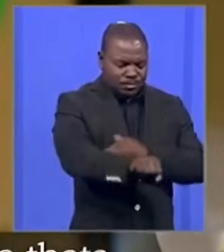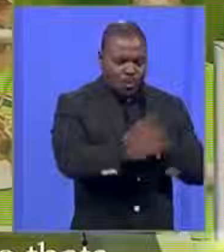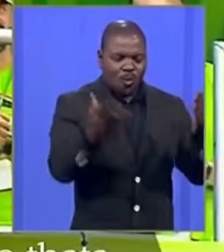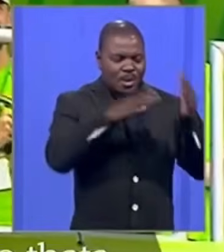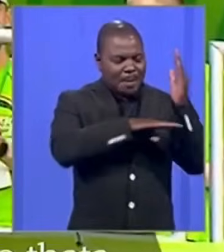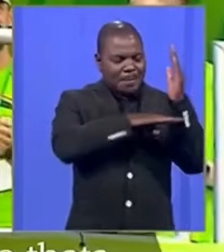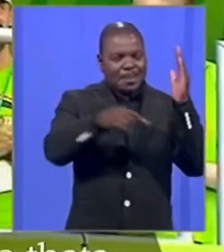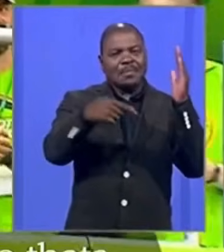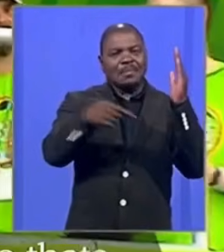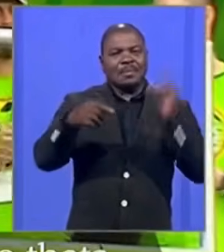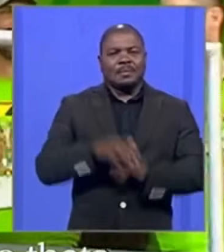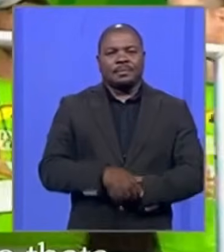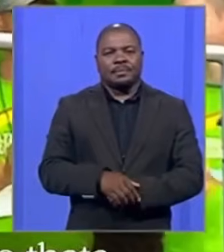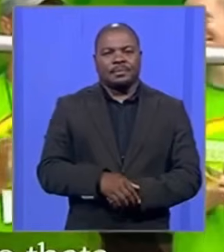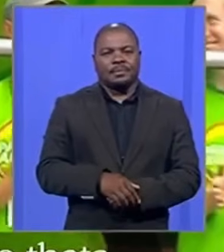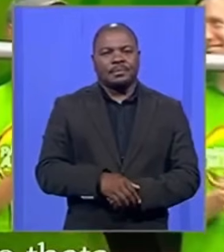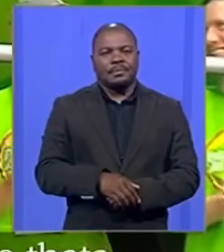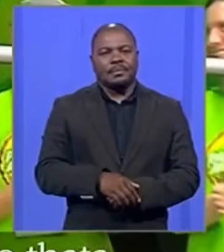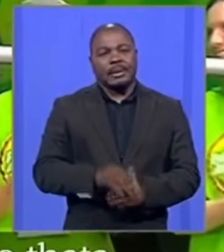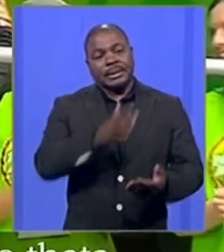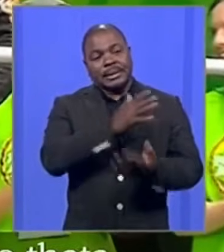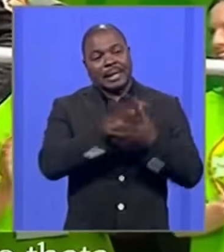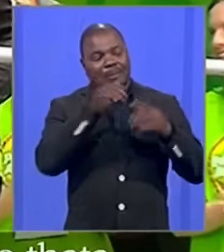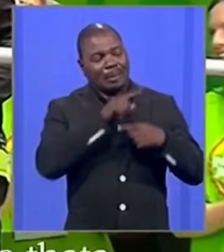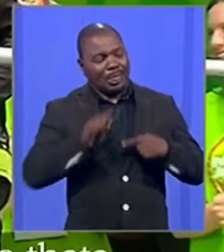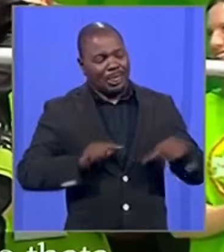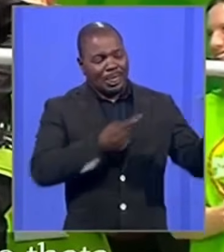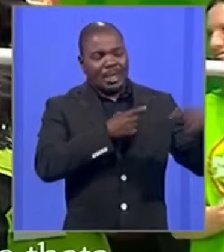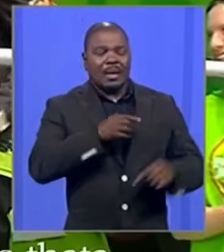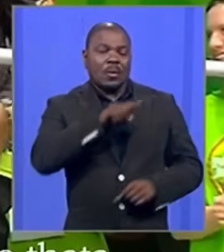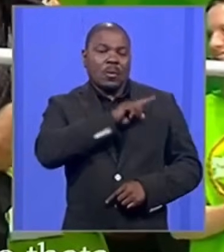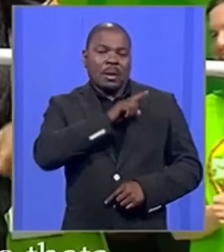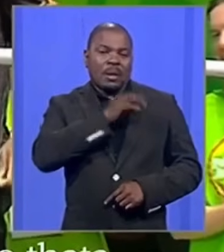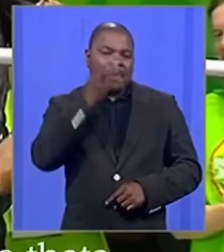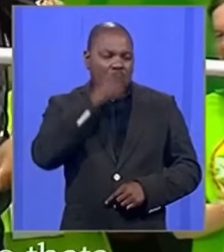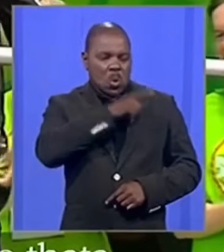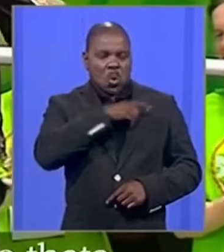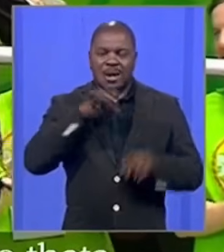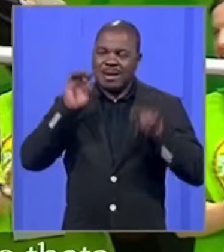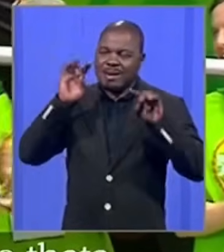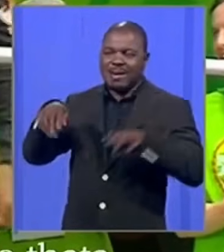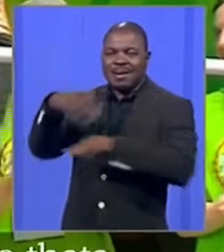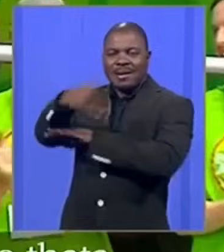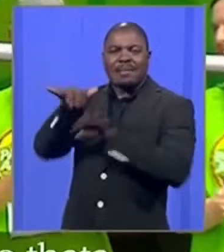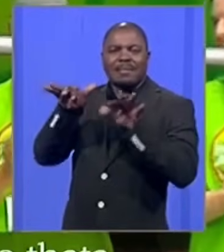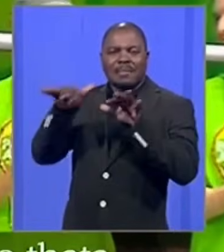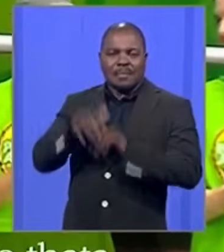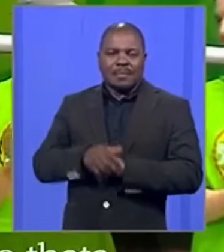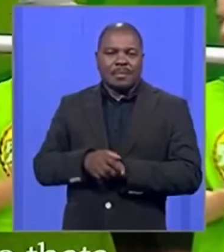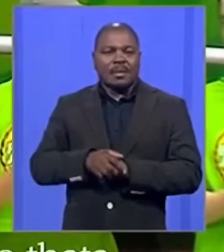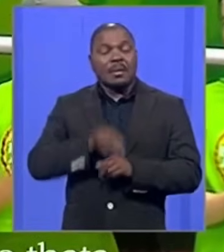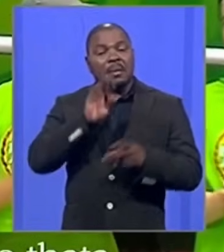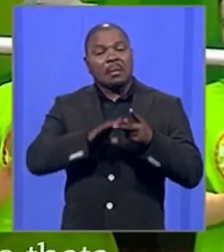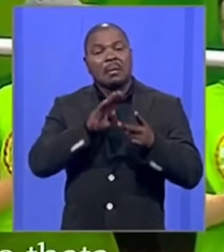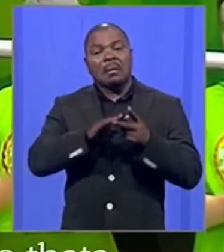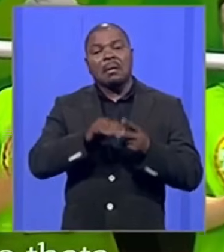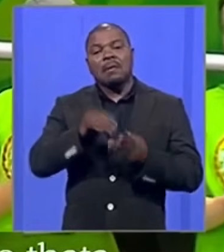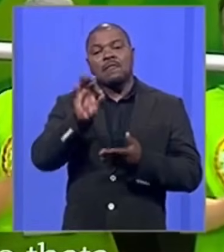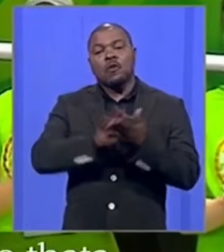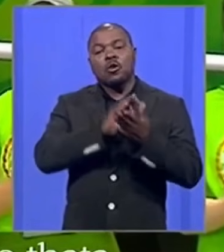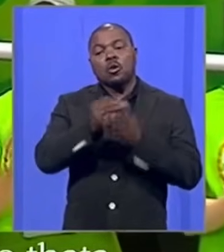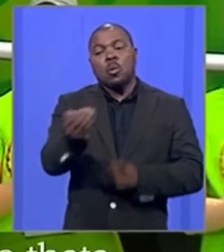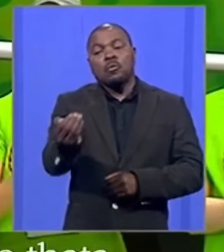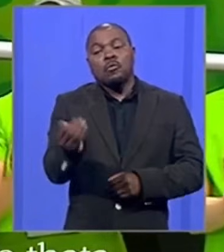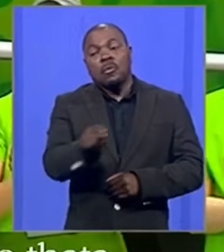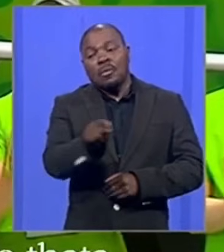bed. Fela ba ba leng kgatlhanong nae ba re puo ya gagwe e na le letlho, mme jaaka ditlhopho di setse di atametse